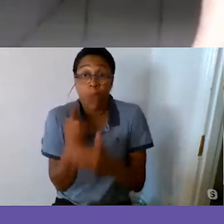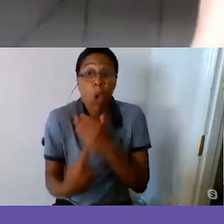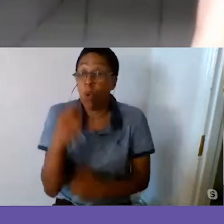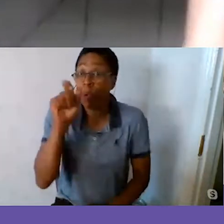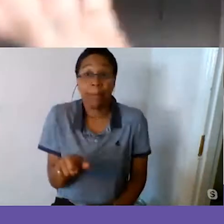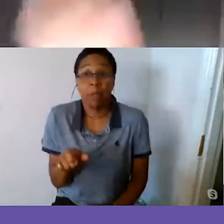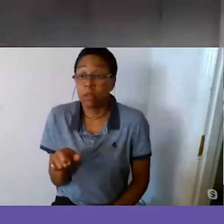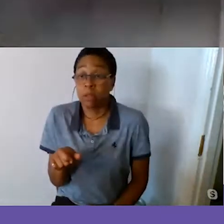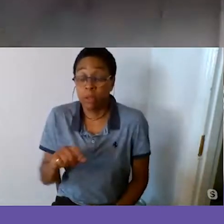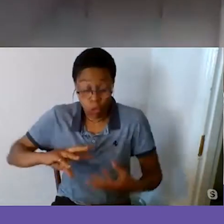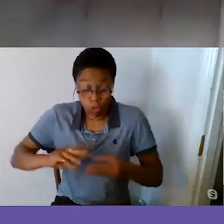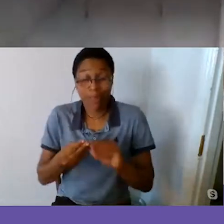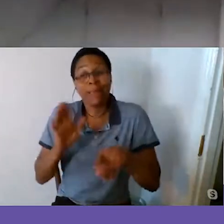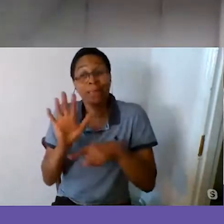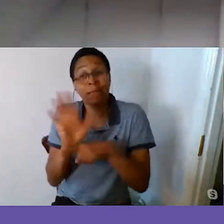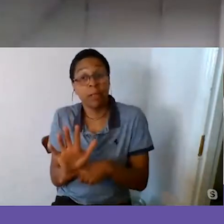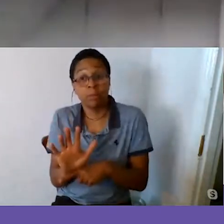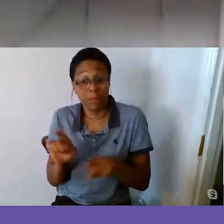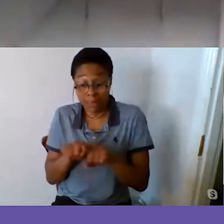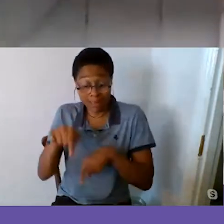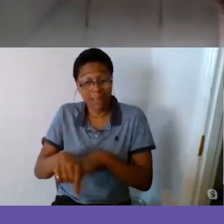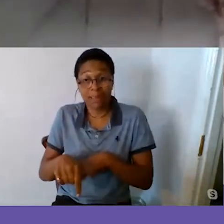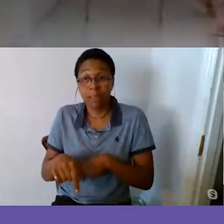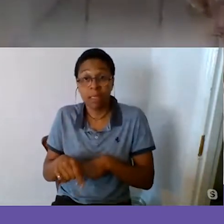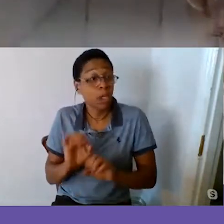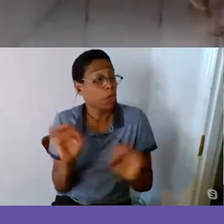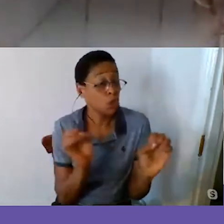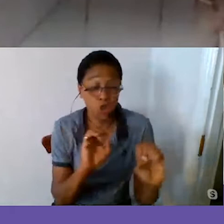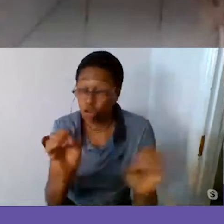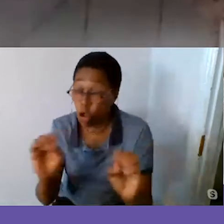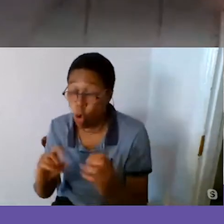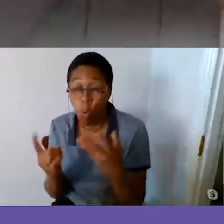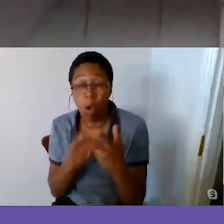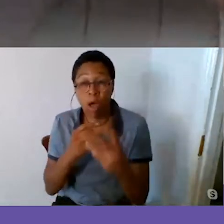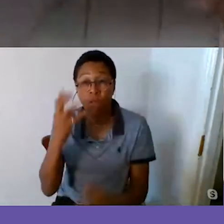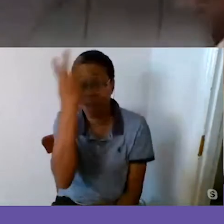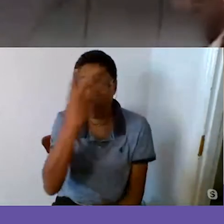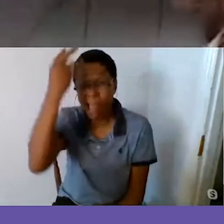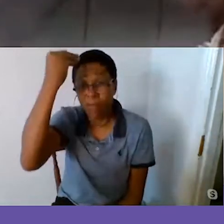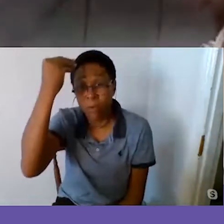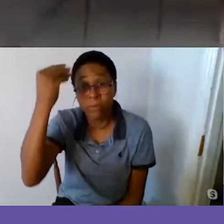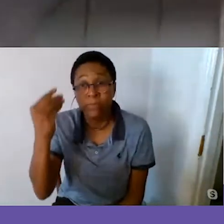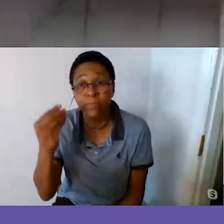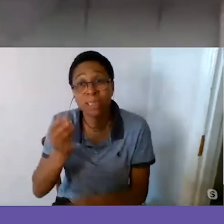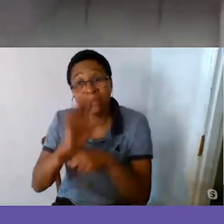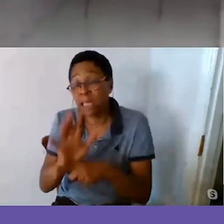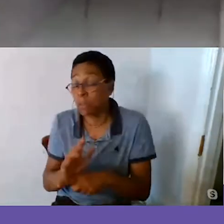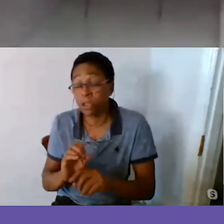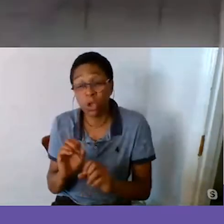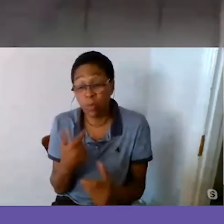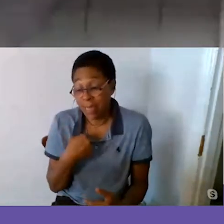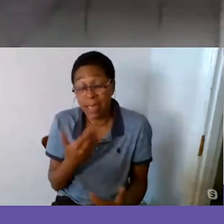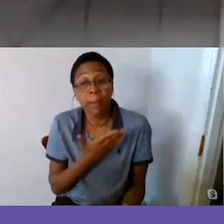platform for Arab cinema, so I don't have much competition. But I